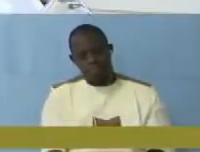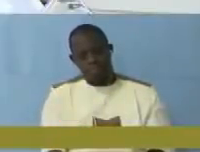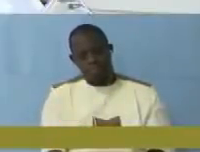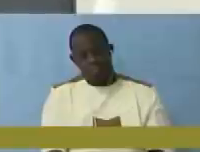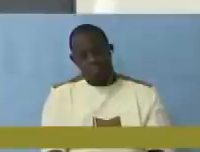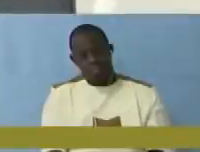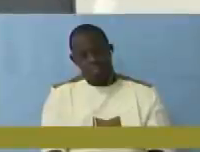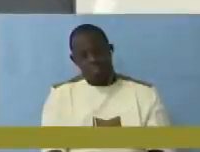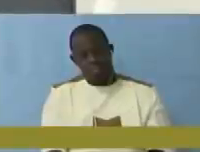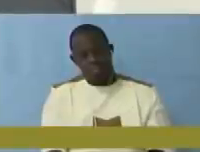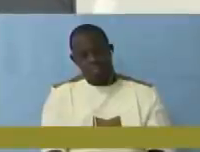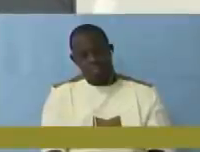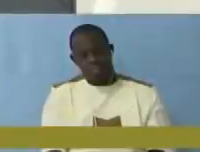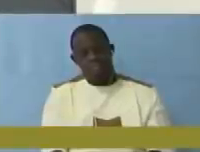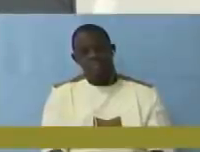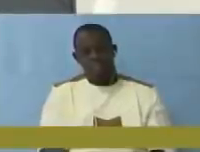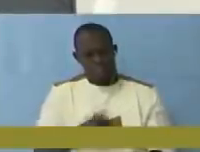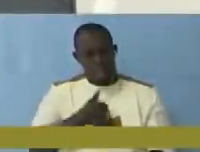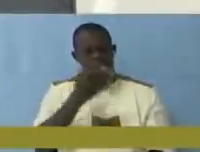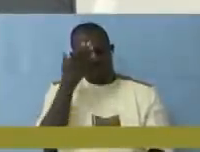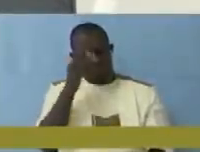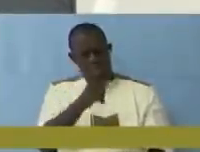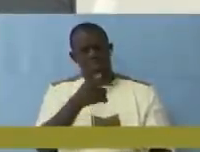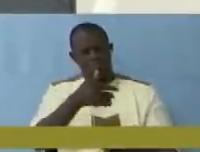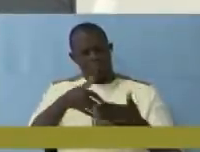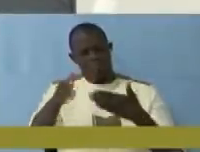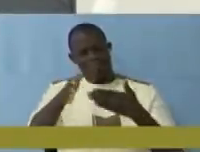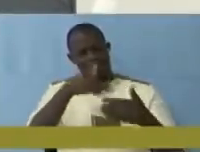know that this is plastic.